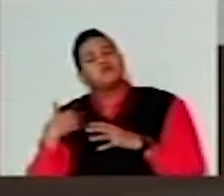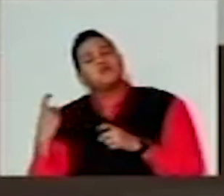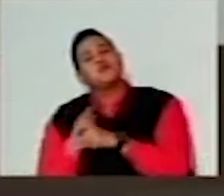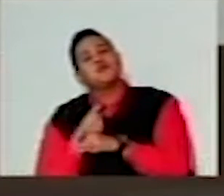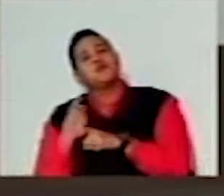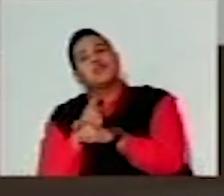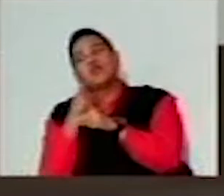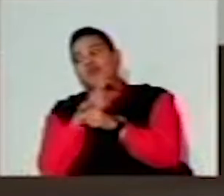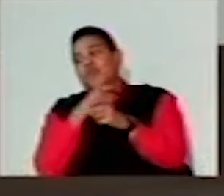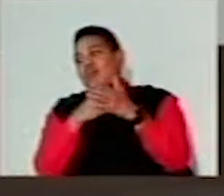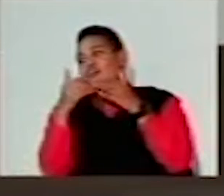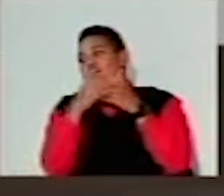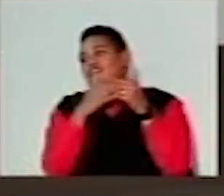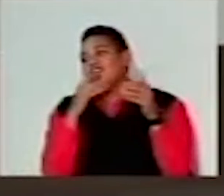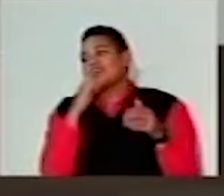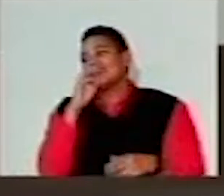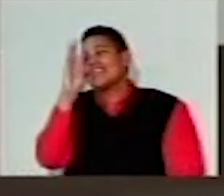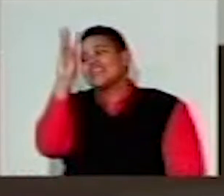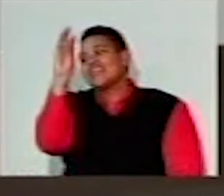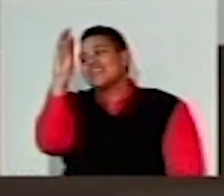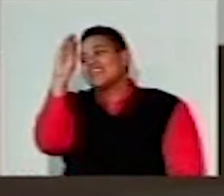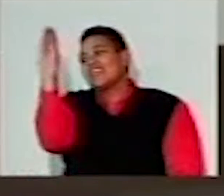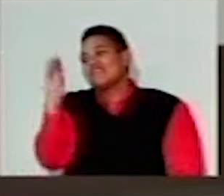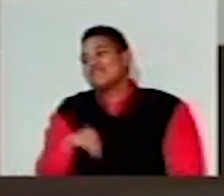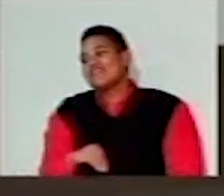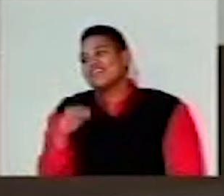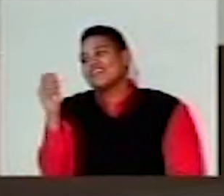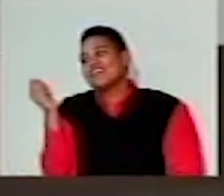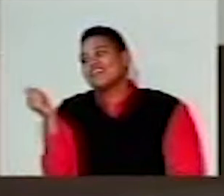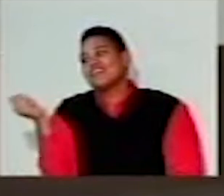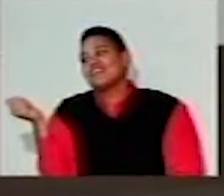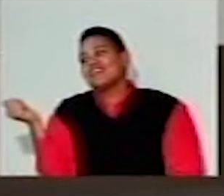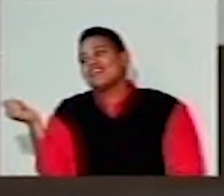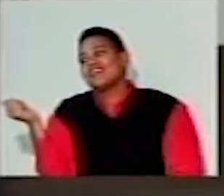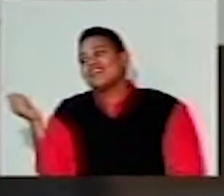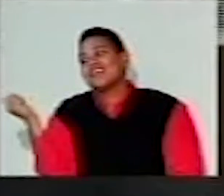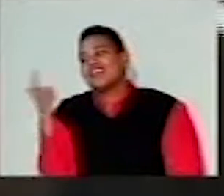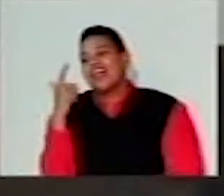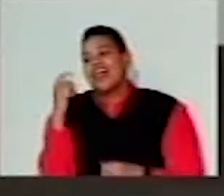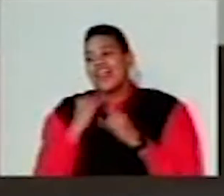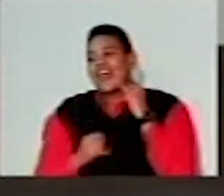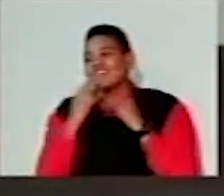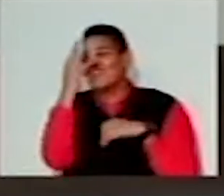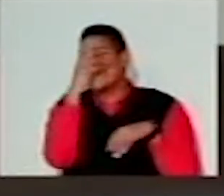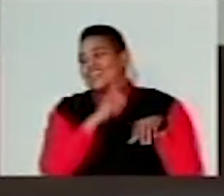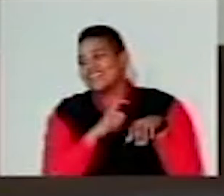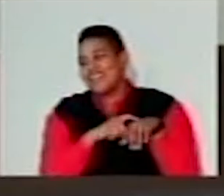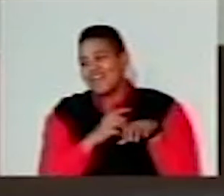comfortably, in excess of 60% on all, at least on the last 4 occasions.